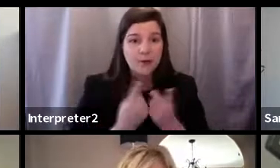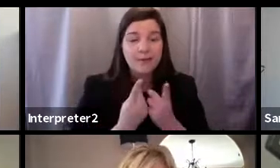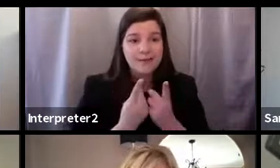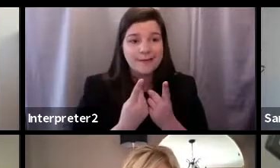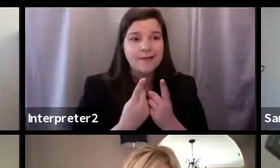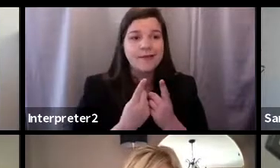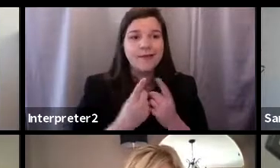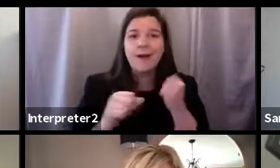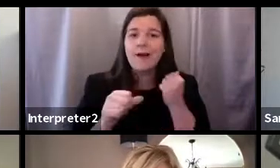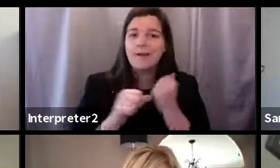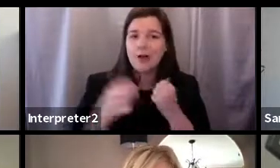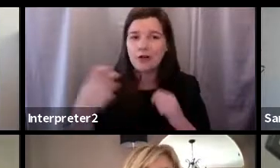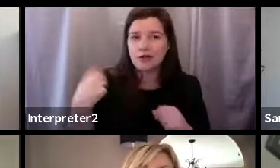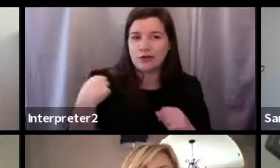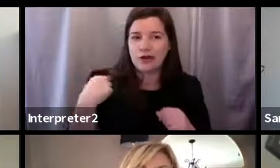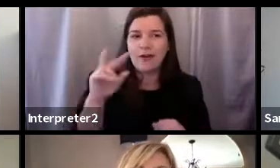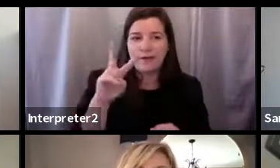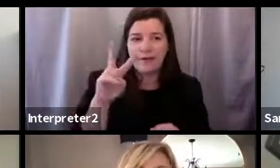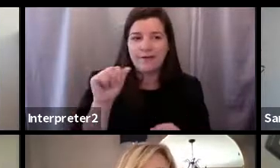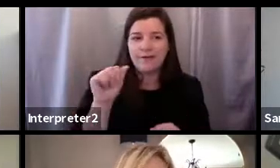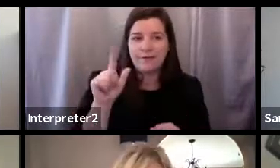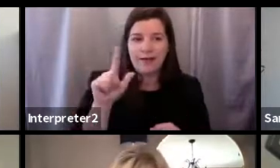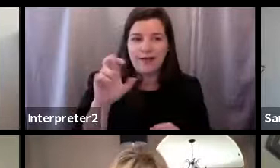Vice Chair Valentino Smith.